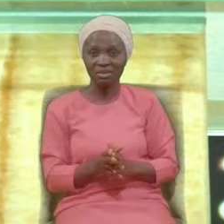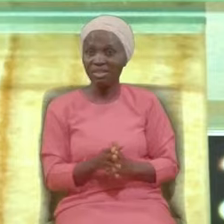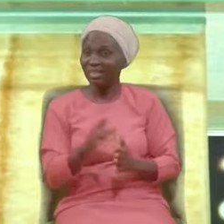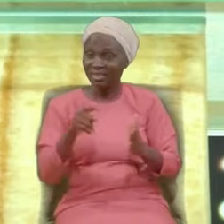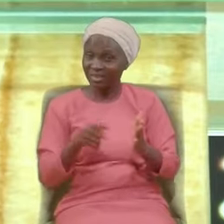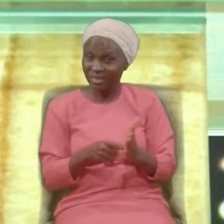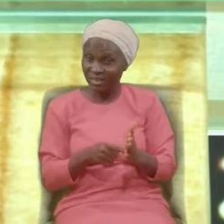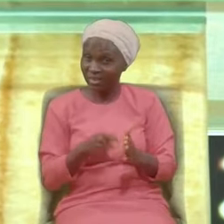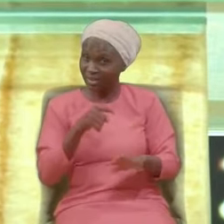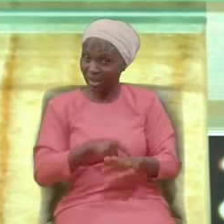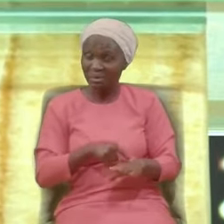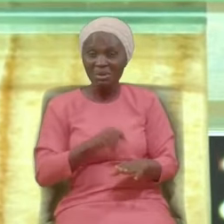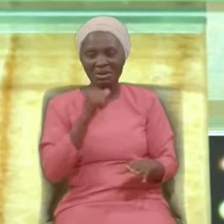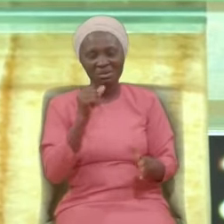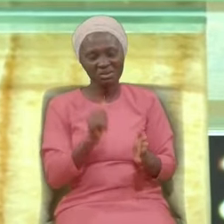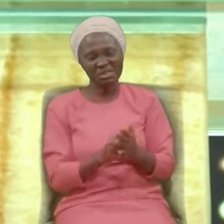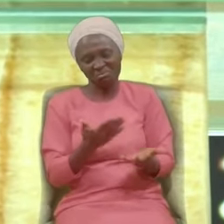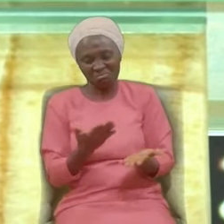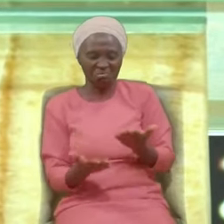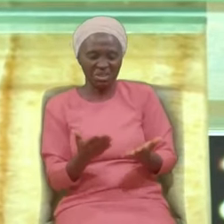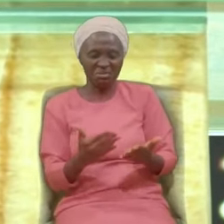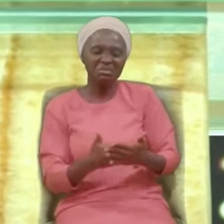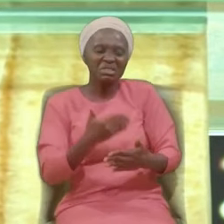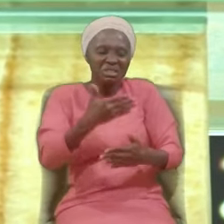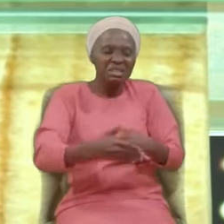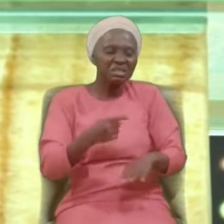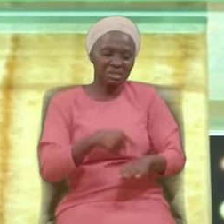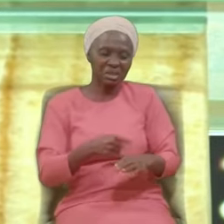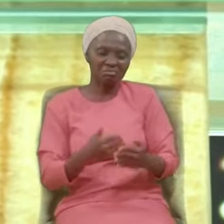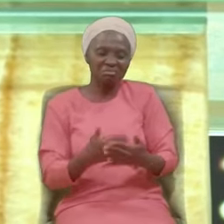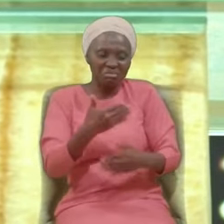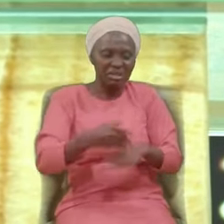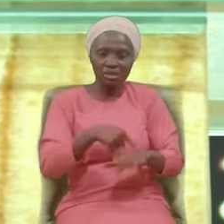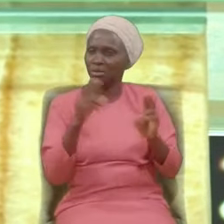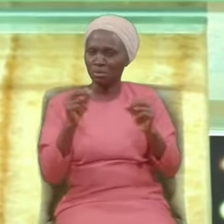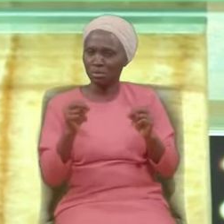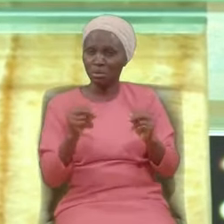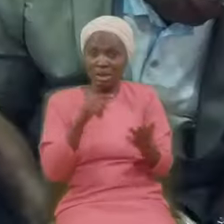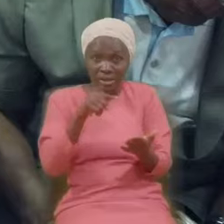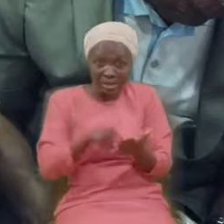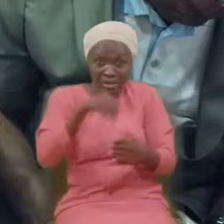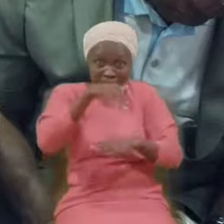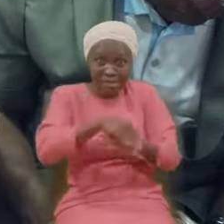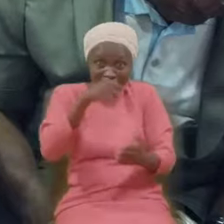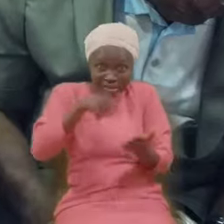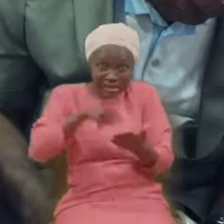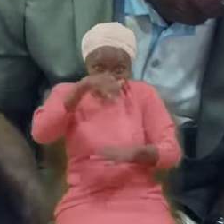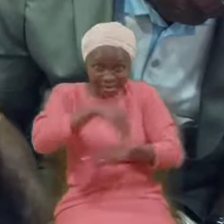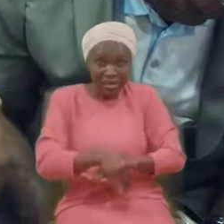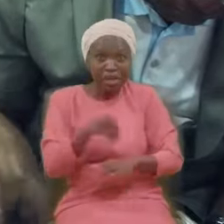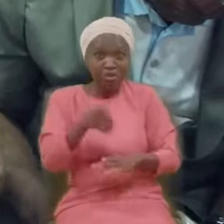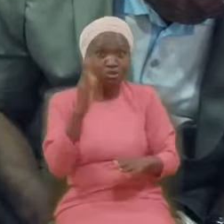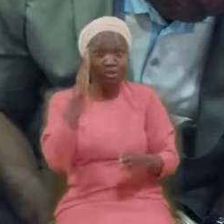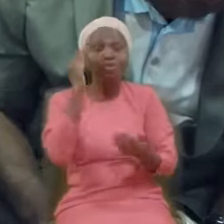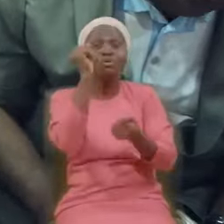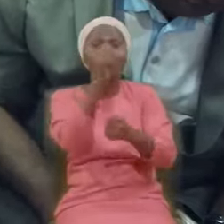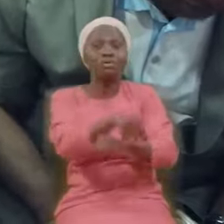time. Tonight. You will prevail in Jesus' name.